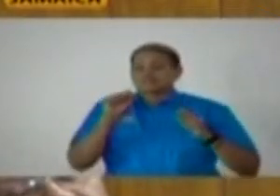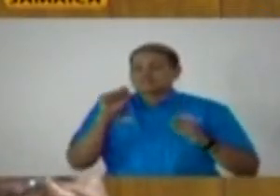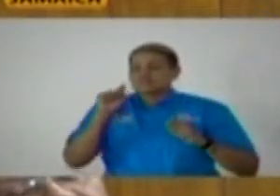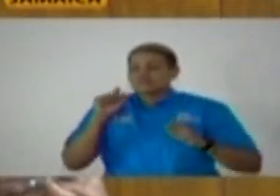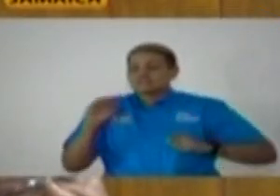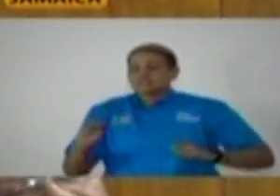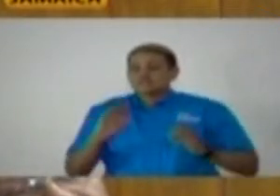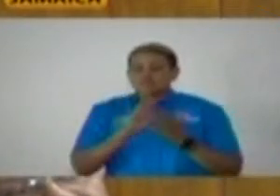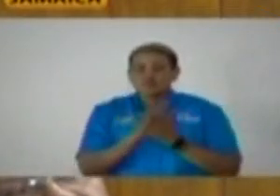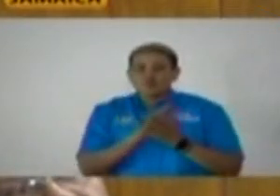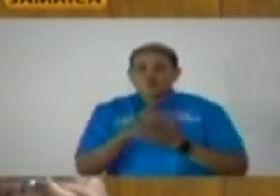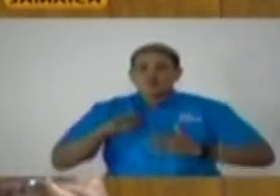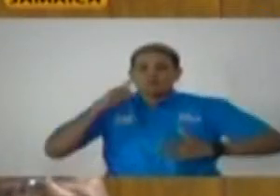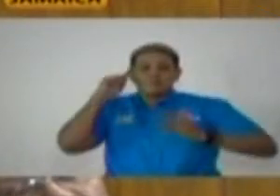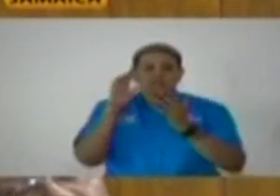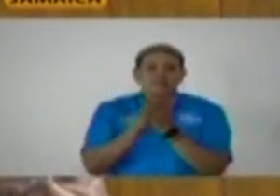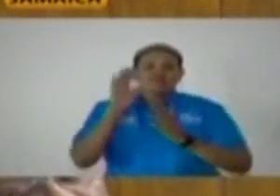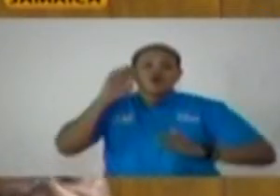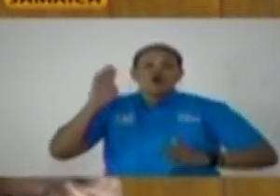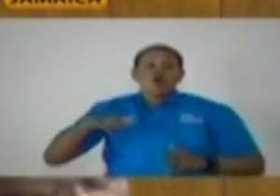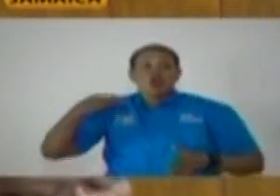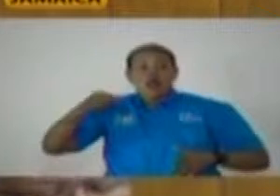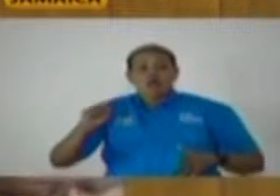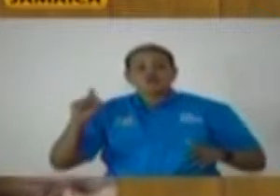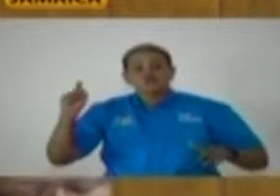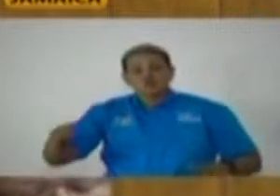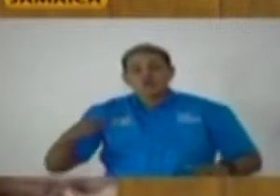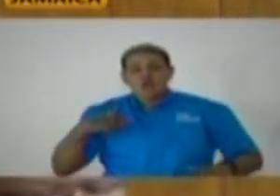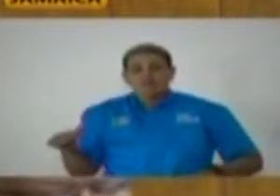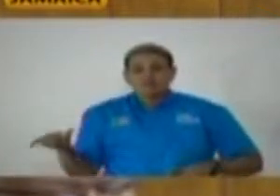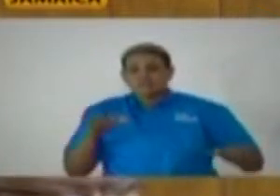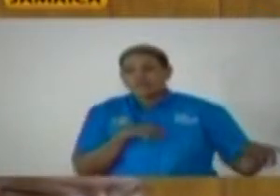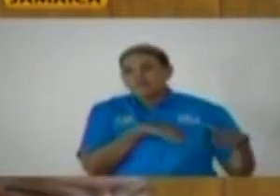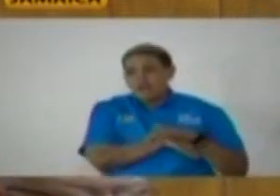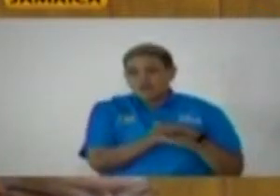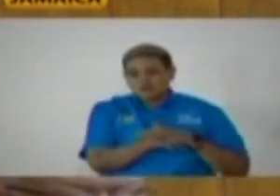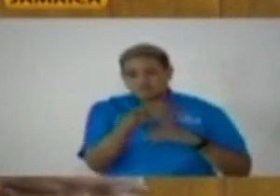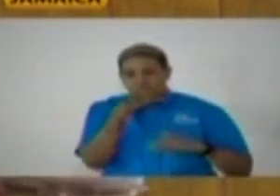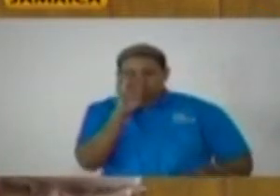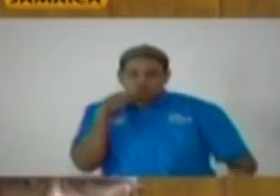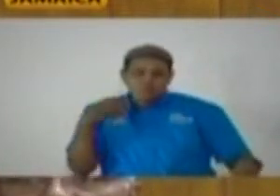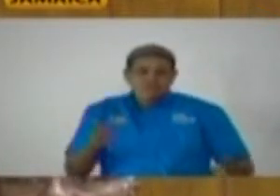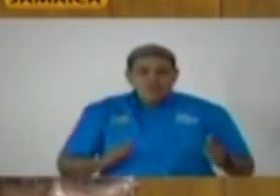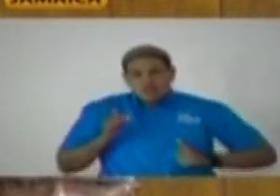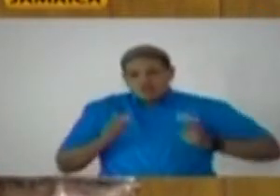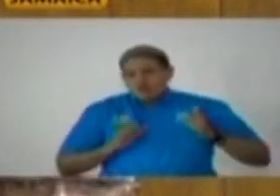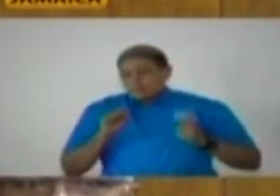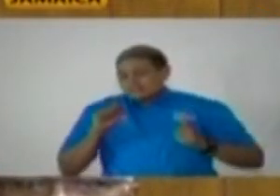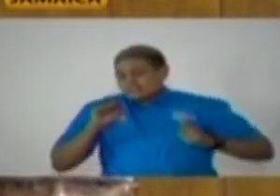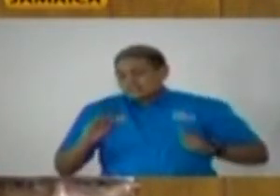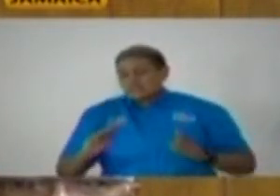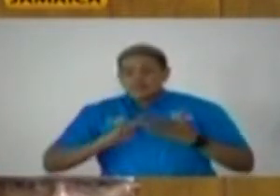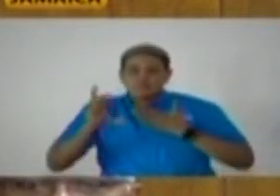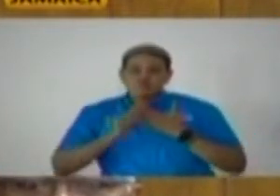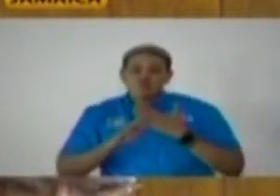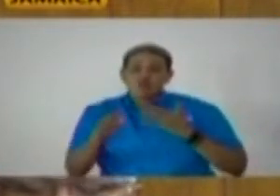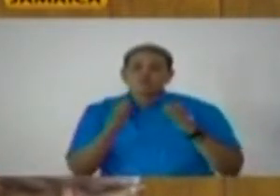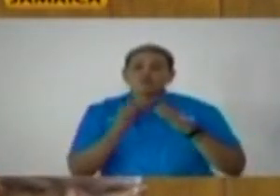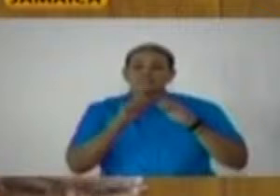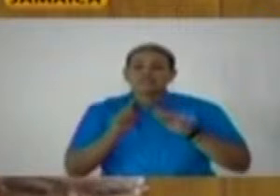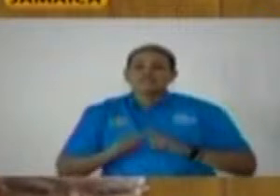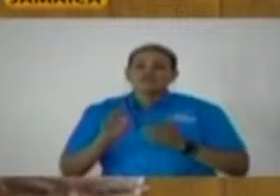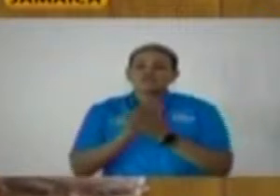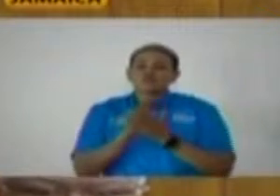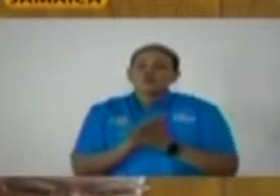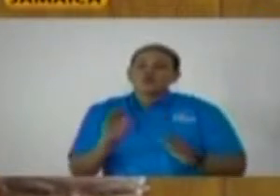schools. We believe that all secondary schools should be equipped to provide a robust STEAM program with different